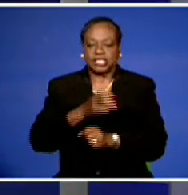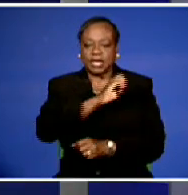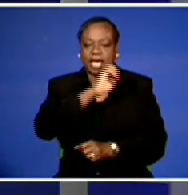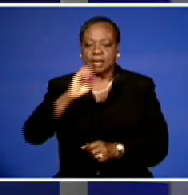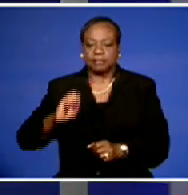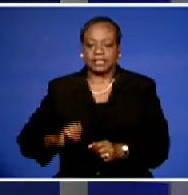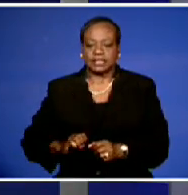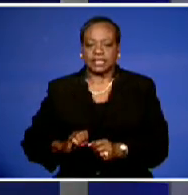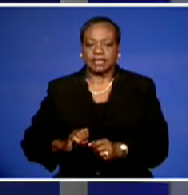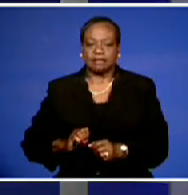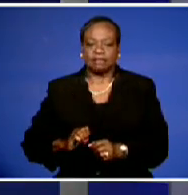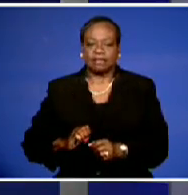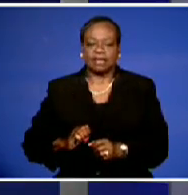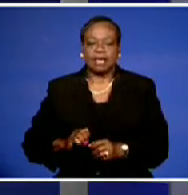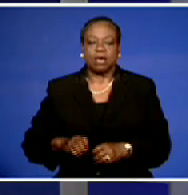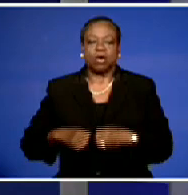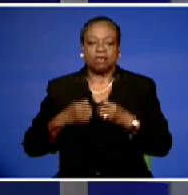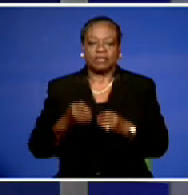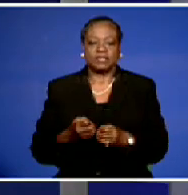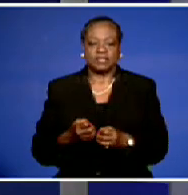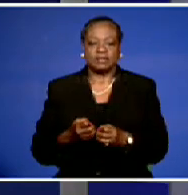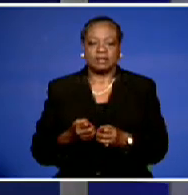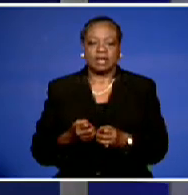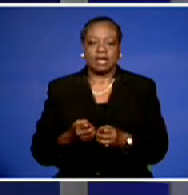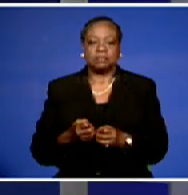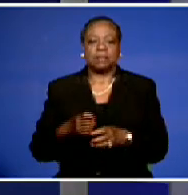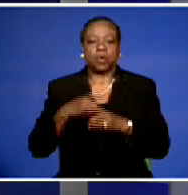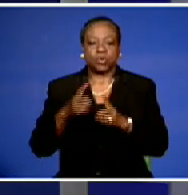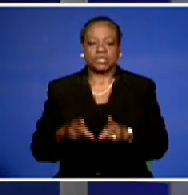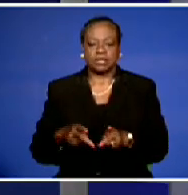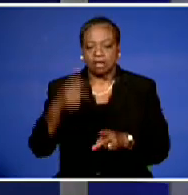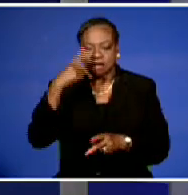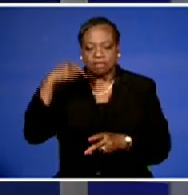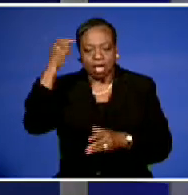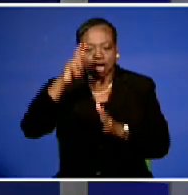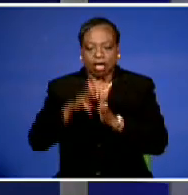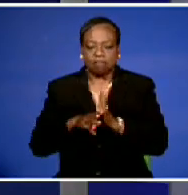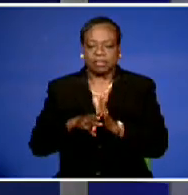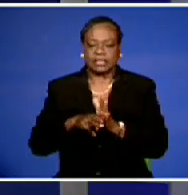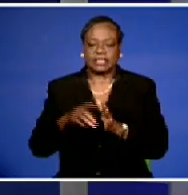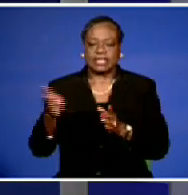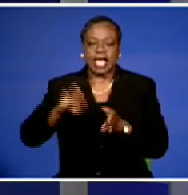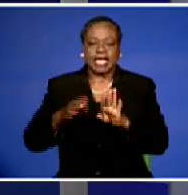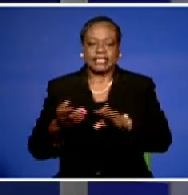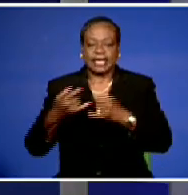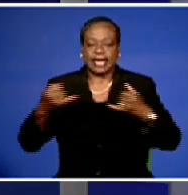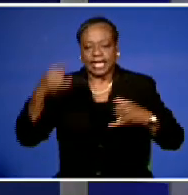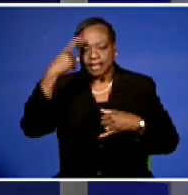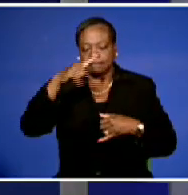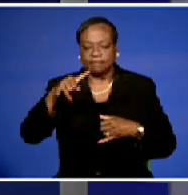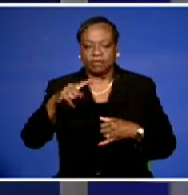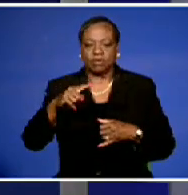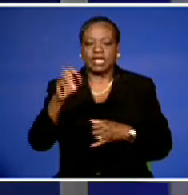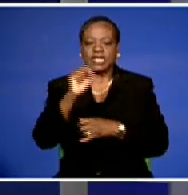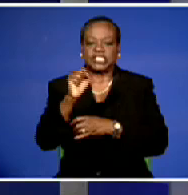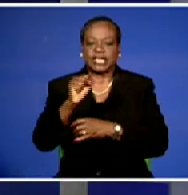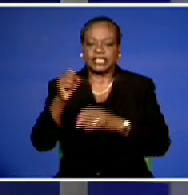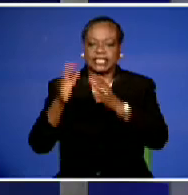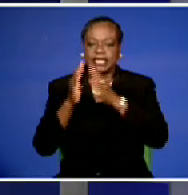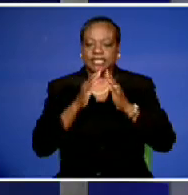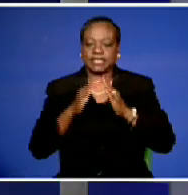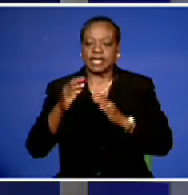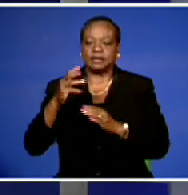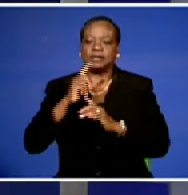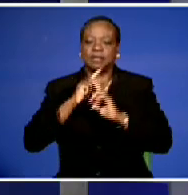has issued a counterproposal to the government's deadline for shantytowns to be cleared. The official has asked that residents be allowed to